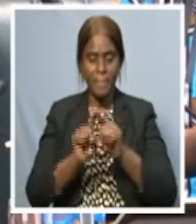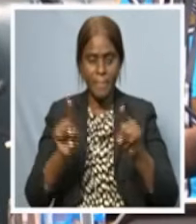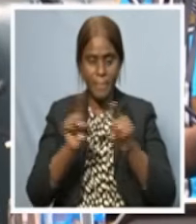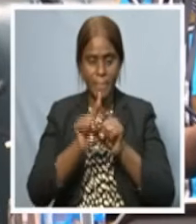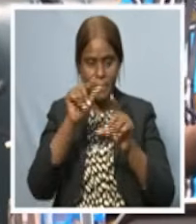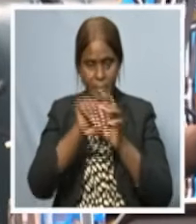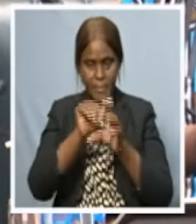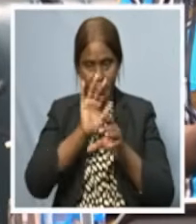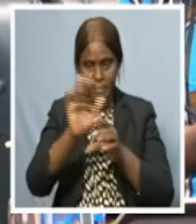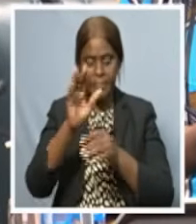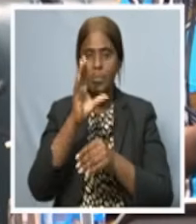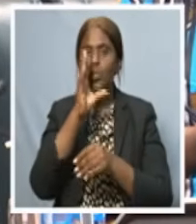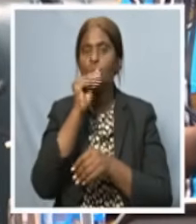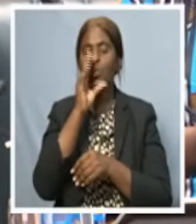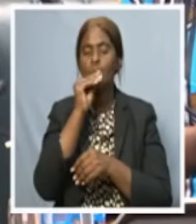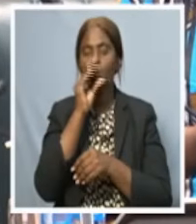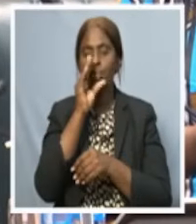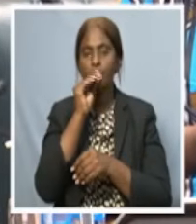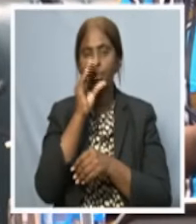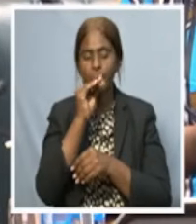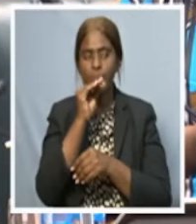content of speech.